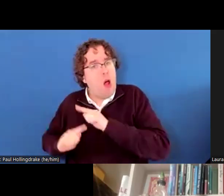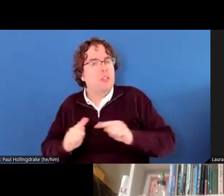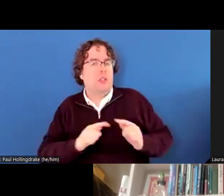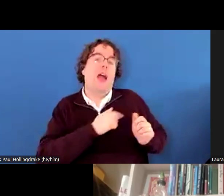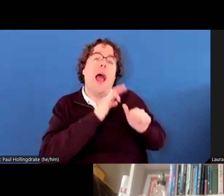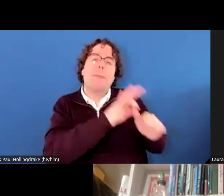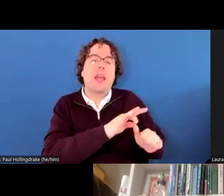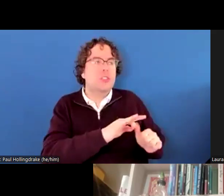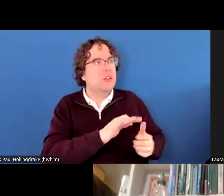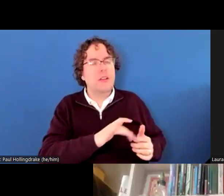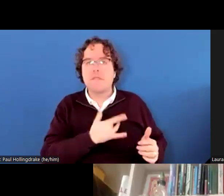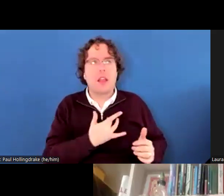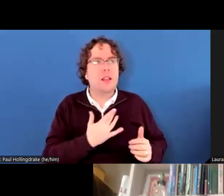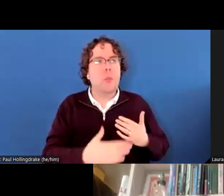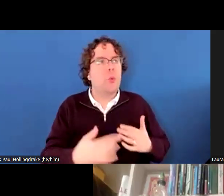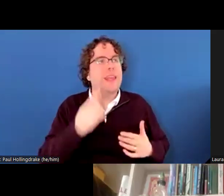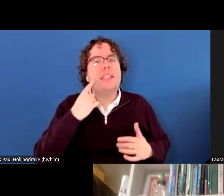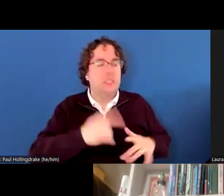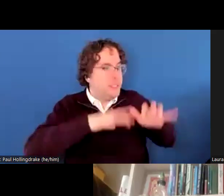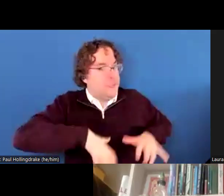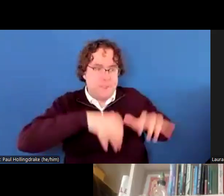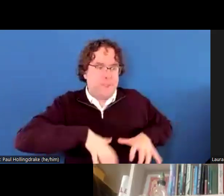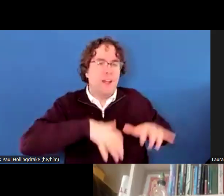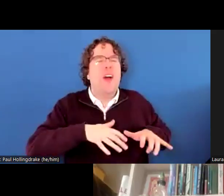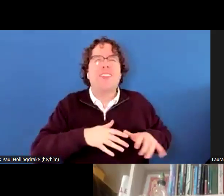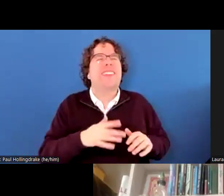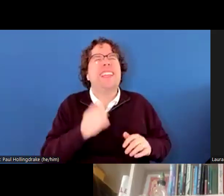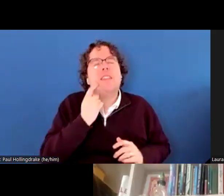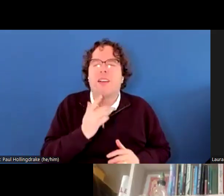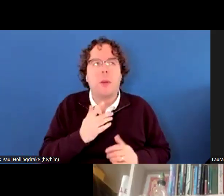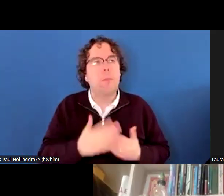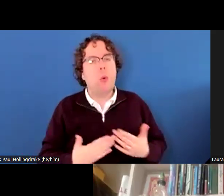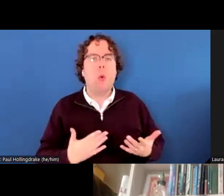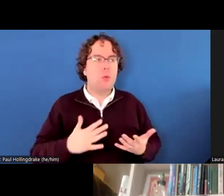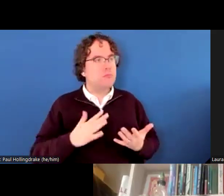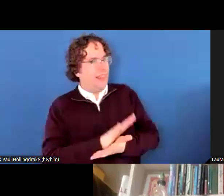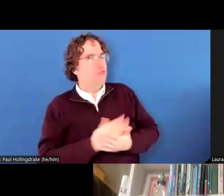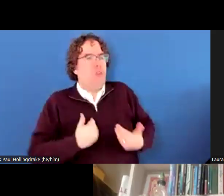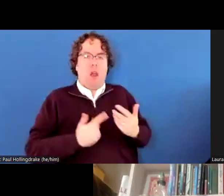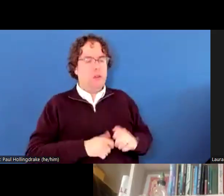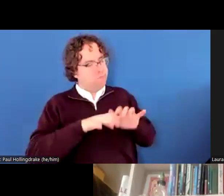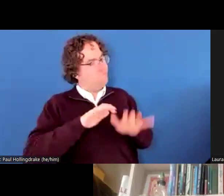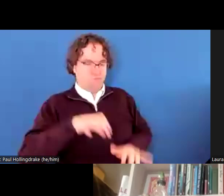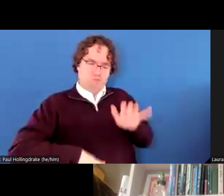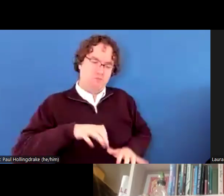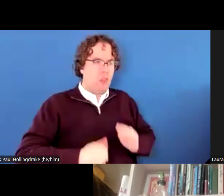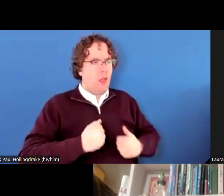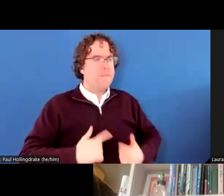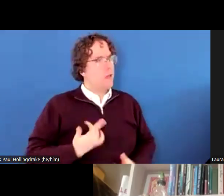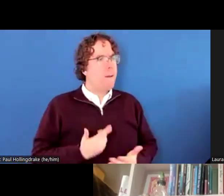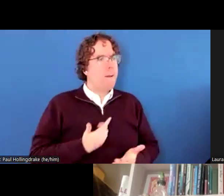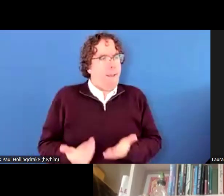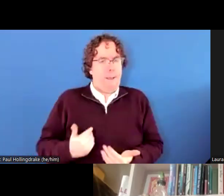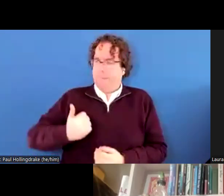easier or not easier but more enjoyable because I felt very clear on what my impact